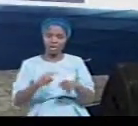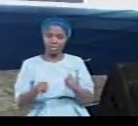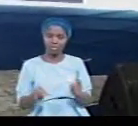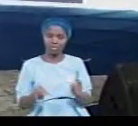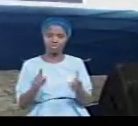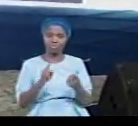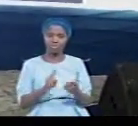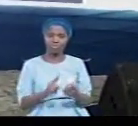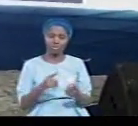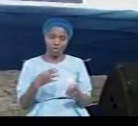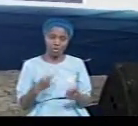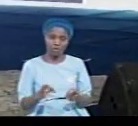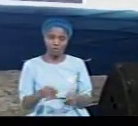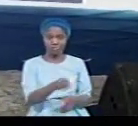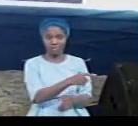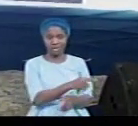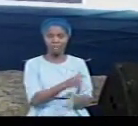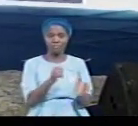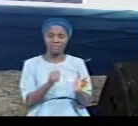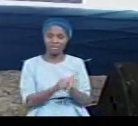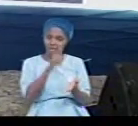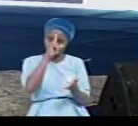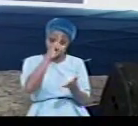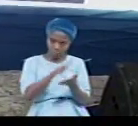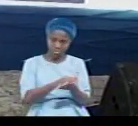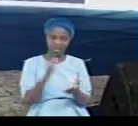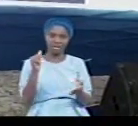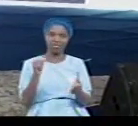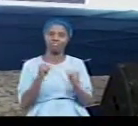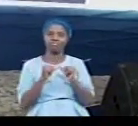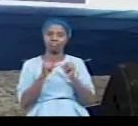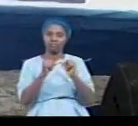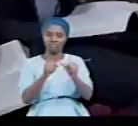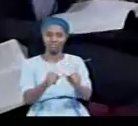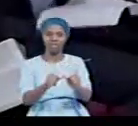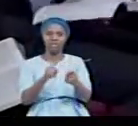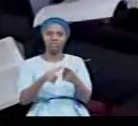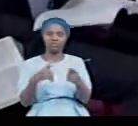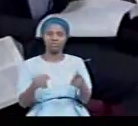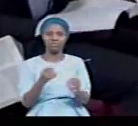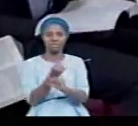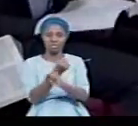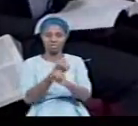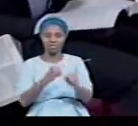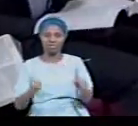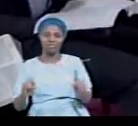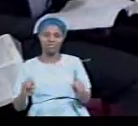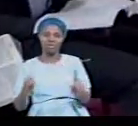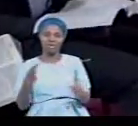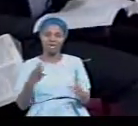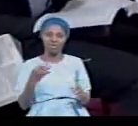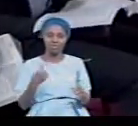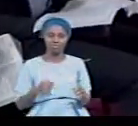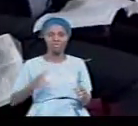of them that believe to the saving of the soul. Somebody will